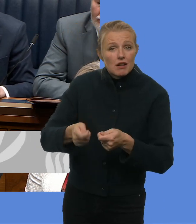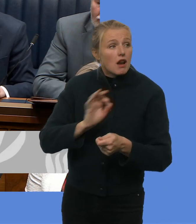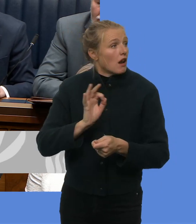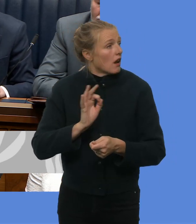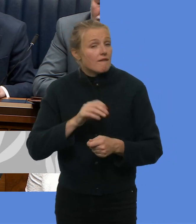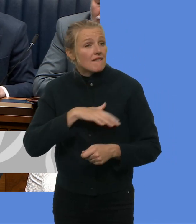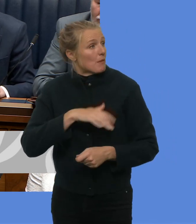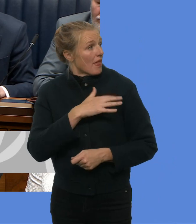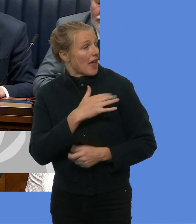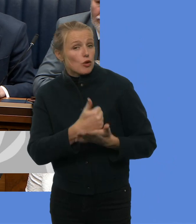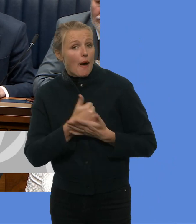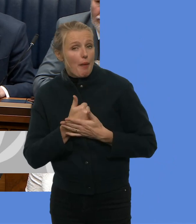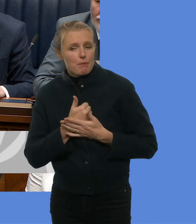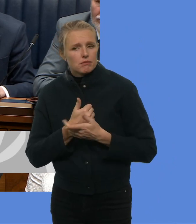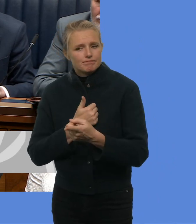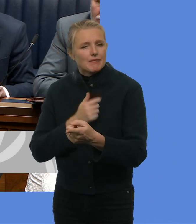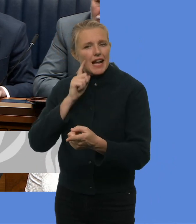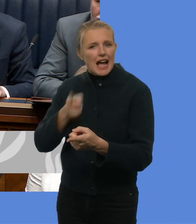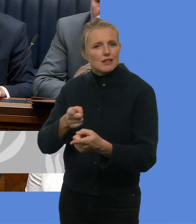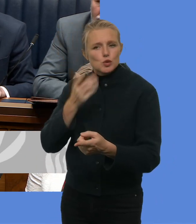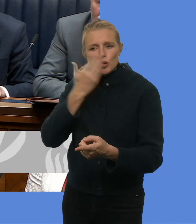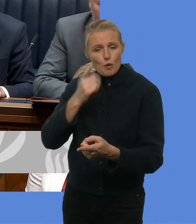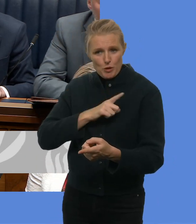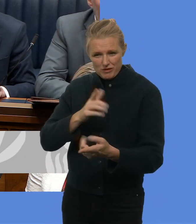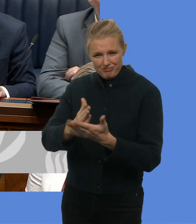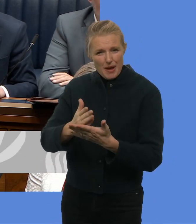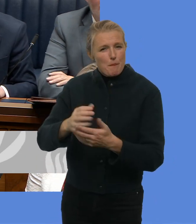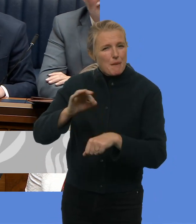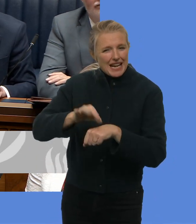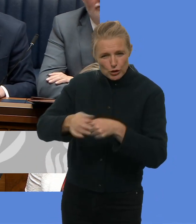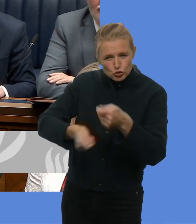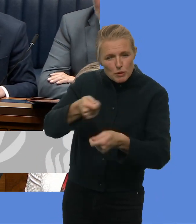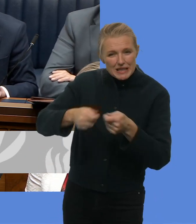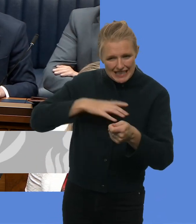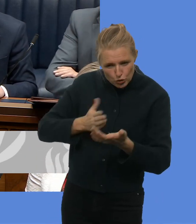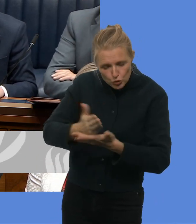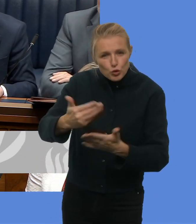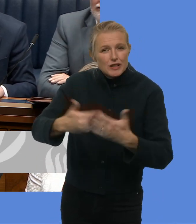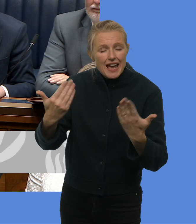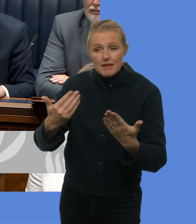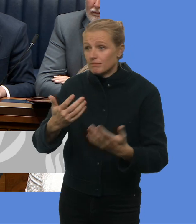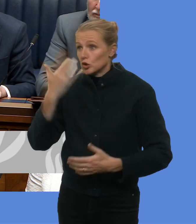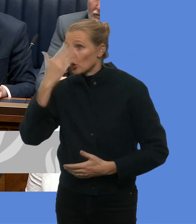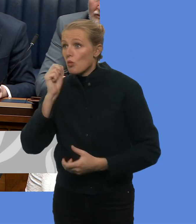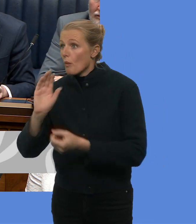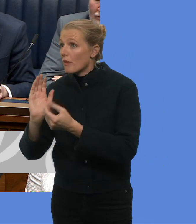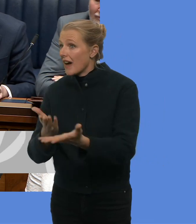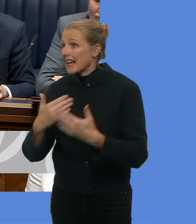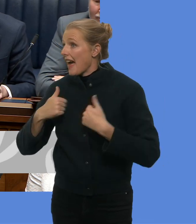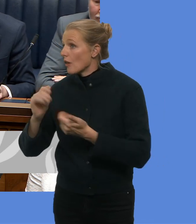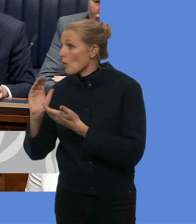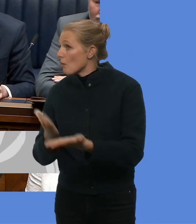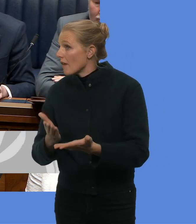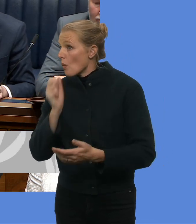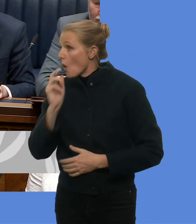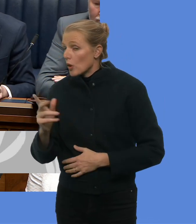come into the school because of the complex medical needs that exists, and that there isn't that provision being provided by the Health Trust. I don't